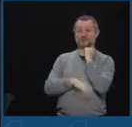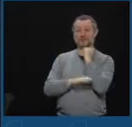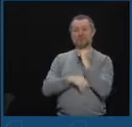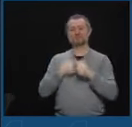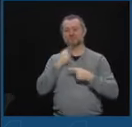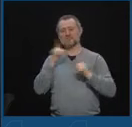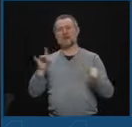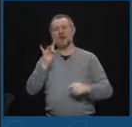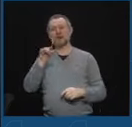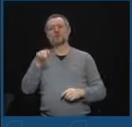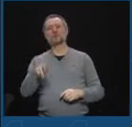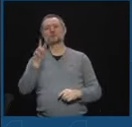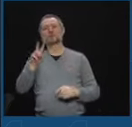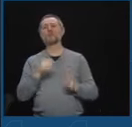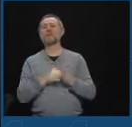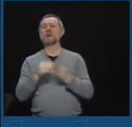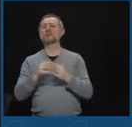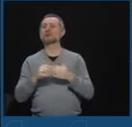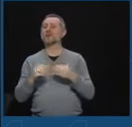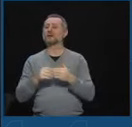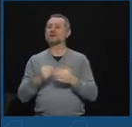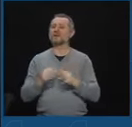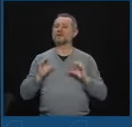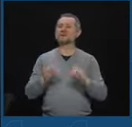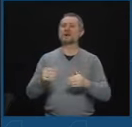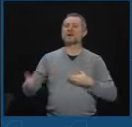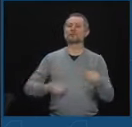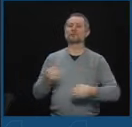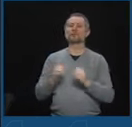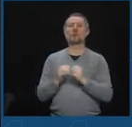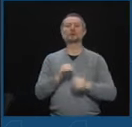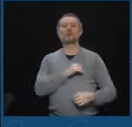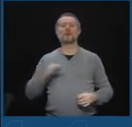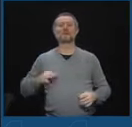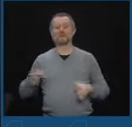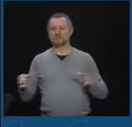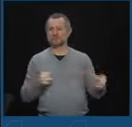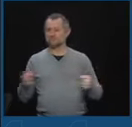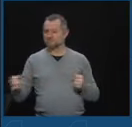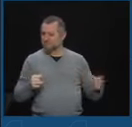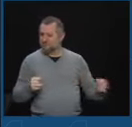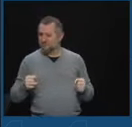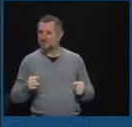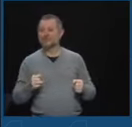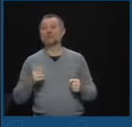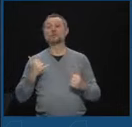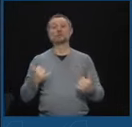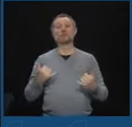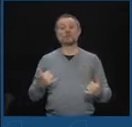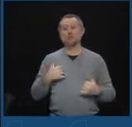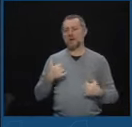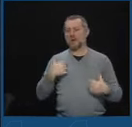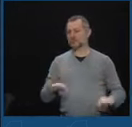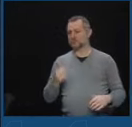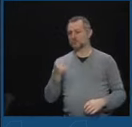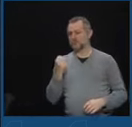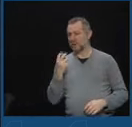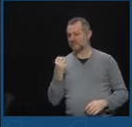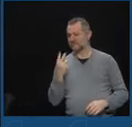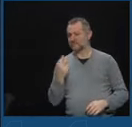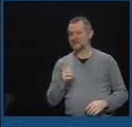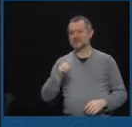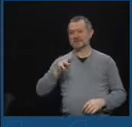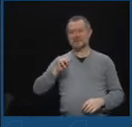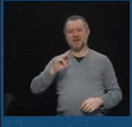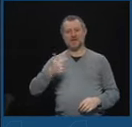of investment to bring in more staff so we can bring in more people at 12 existing Snug sites. And that joins over